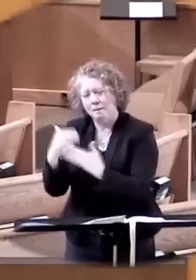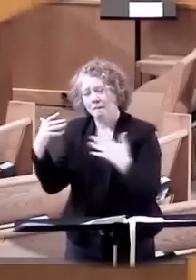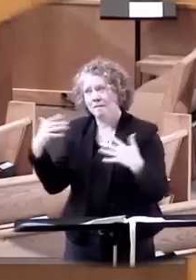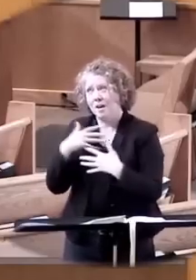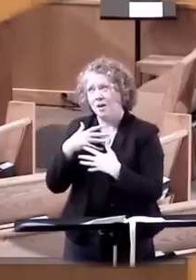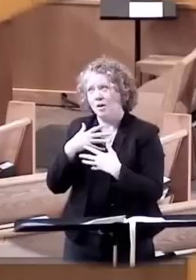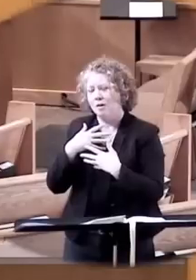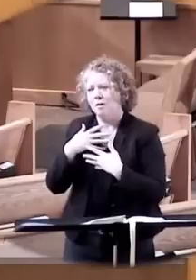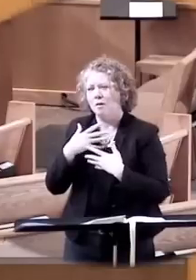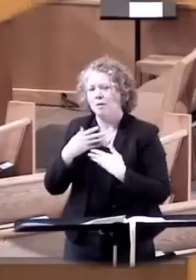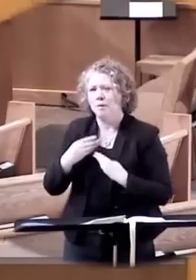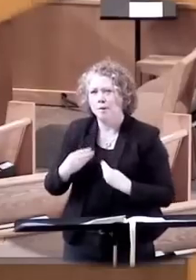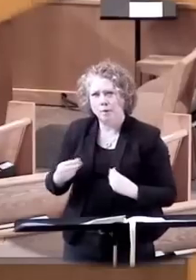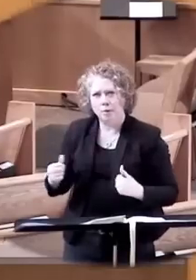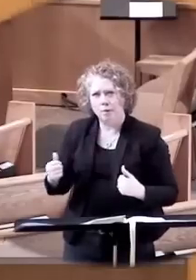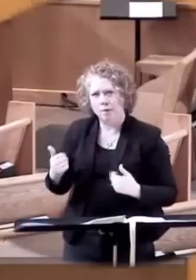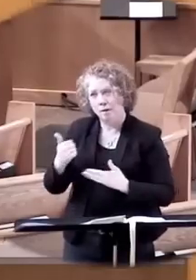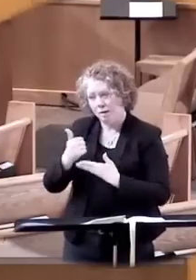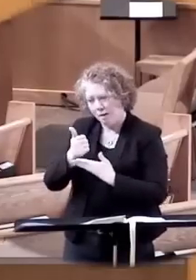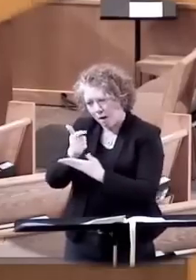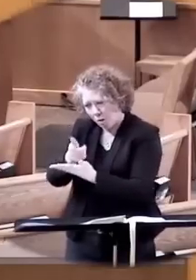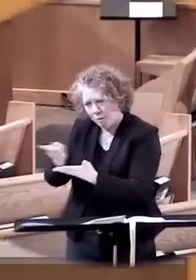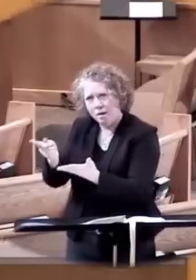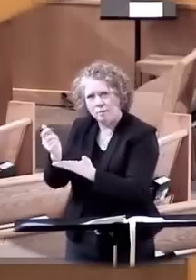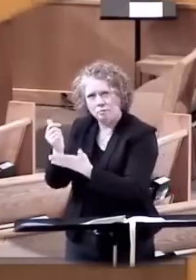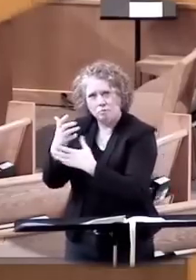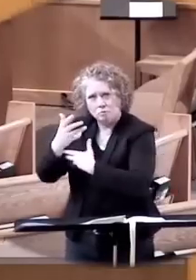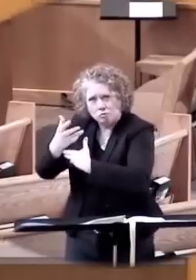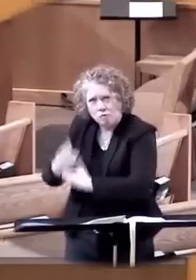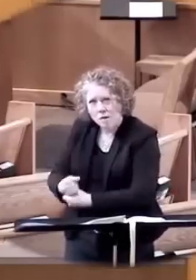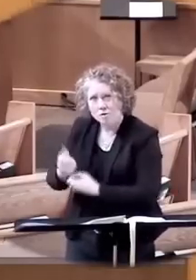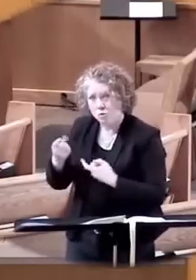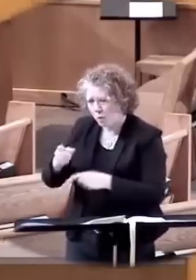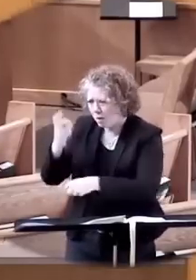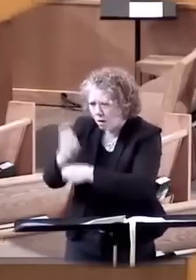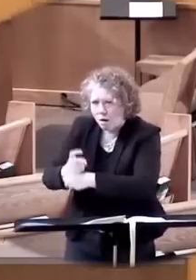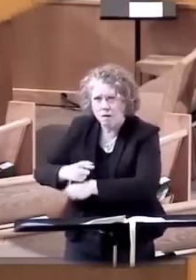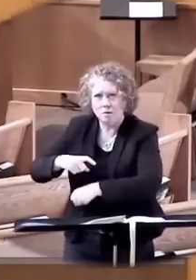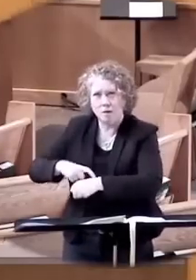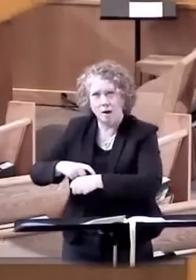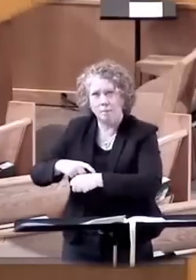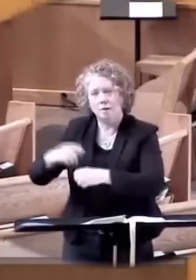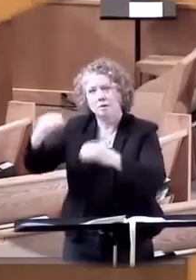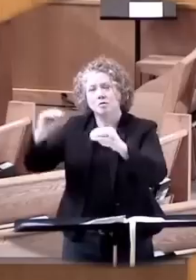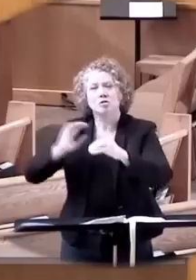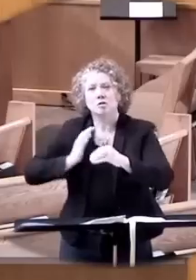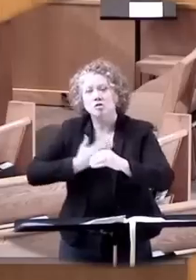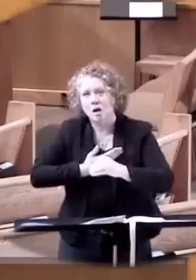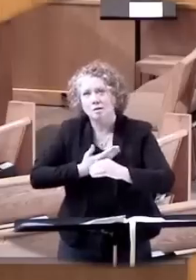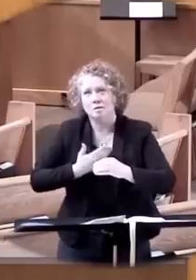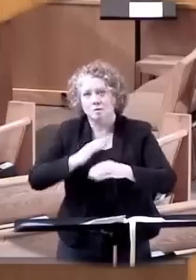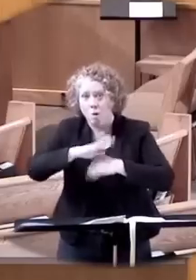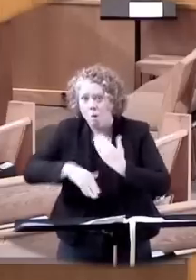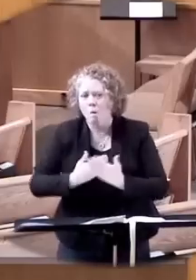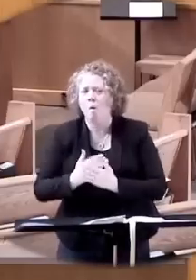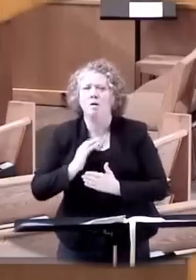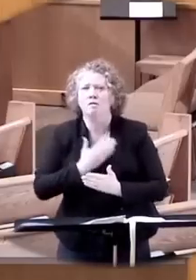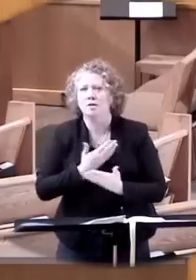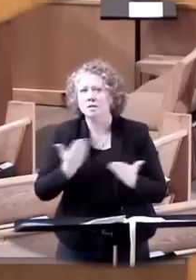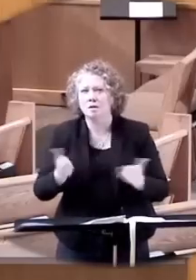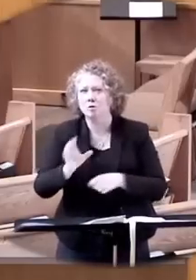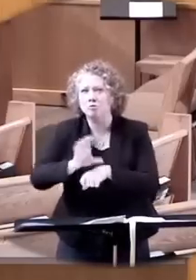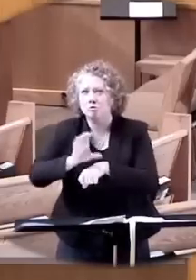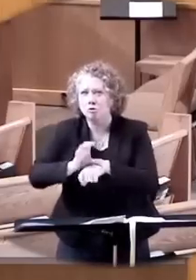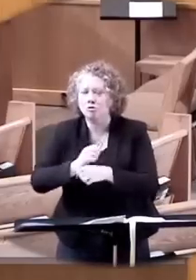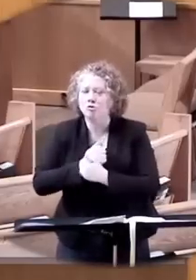to trust. In this time of trial and testing, teach all of us in your church to love